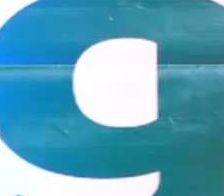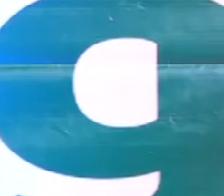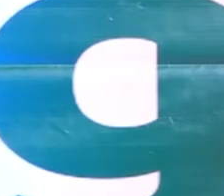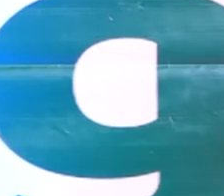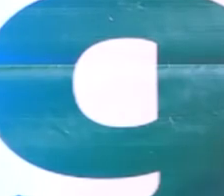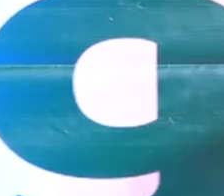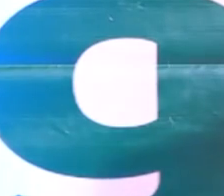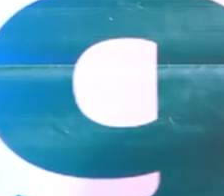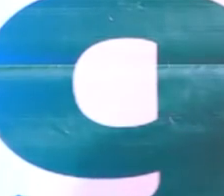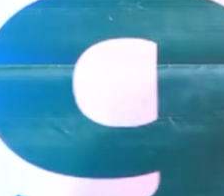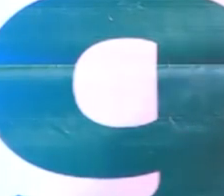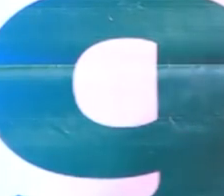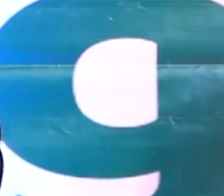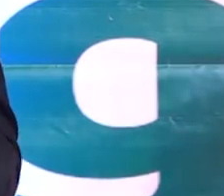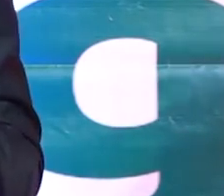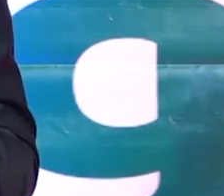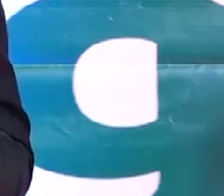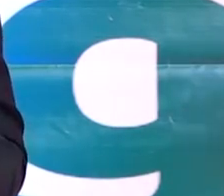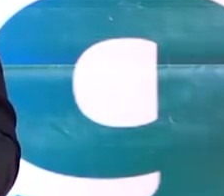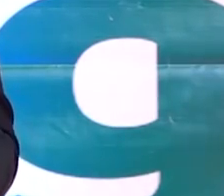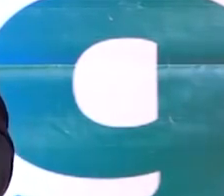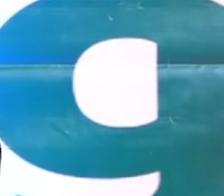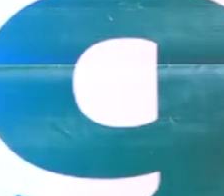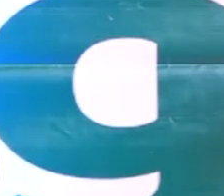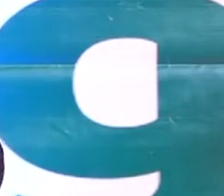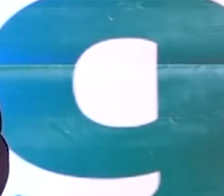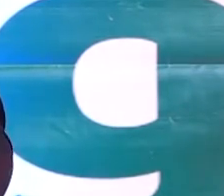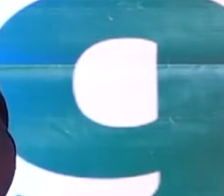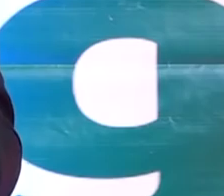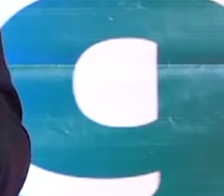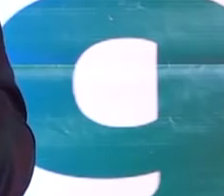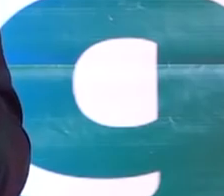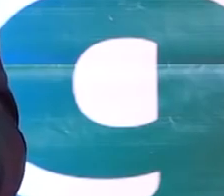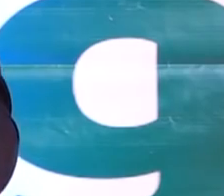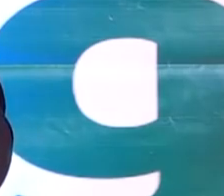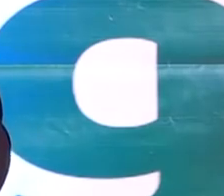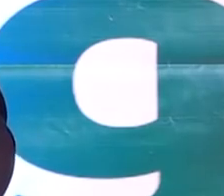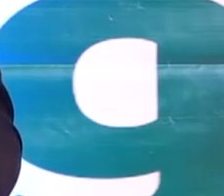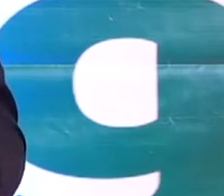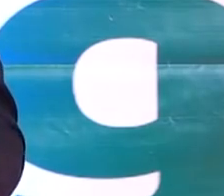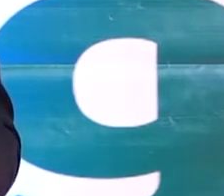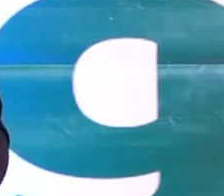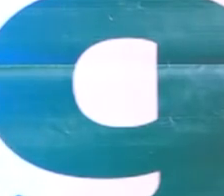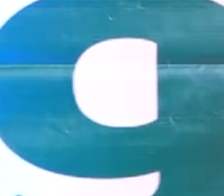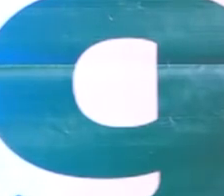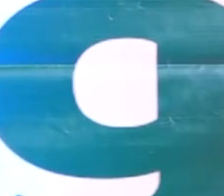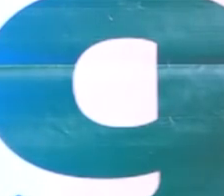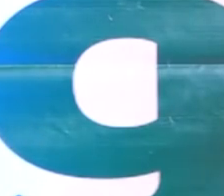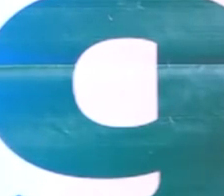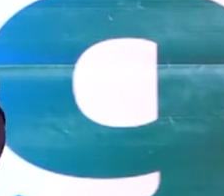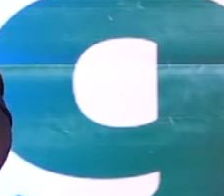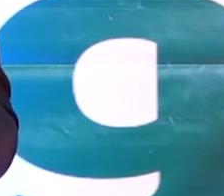Christian way. We are the tests of the gospel in the world. So pass the test. Don't fail